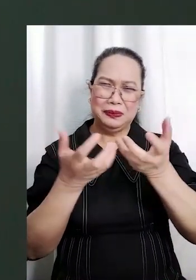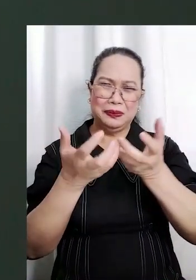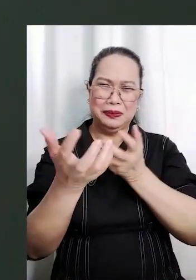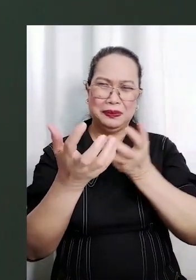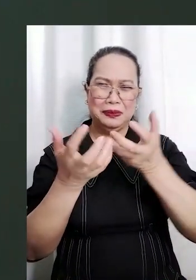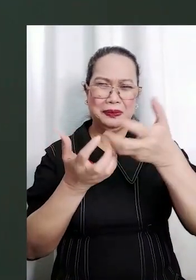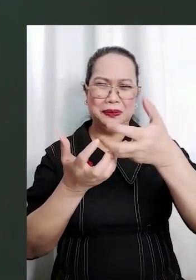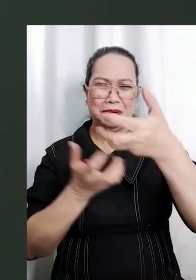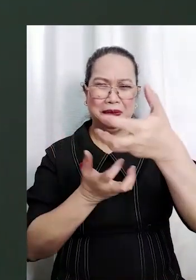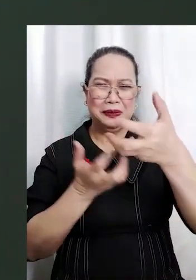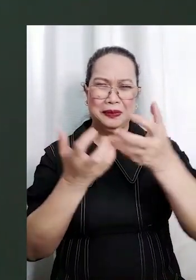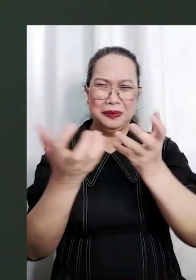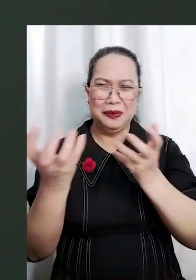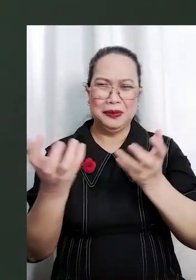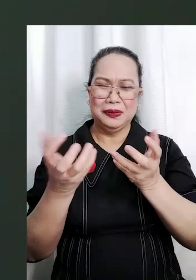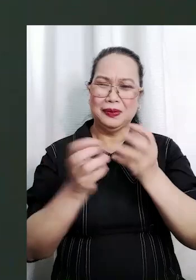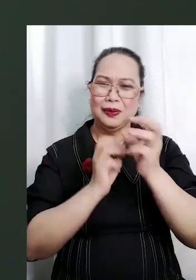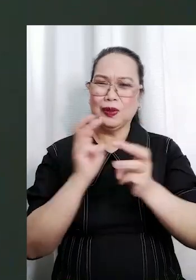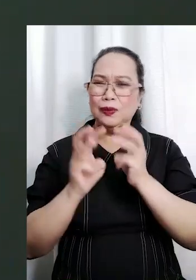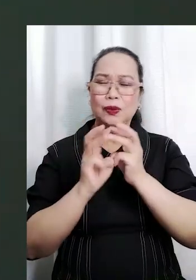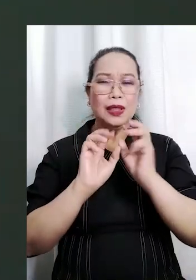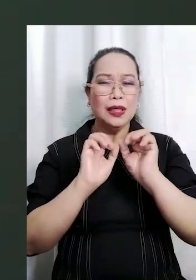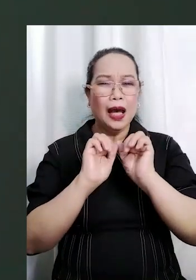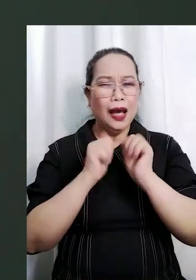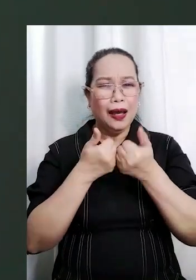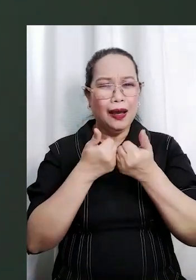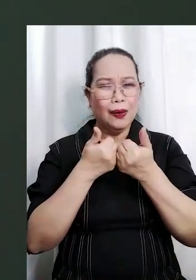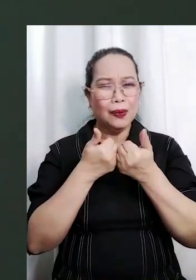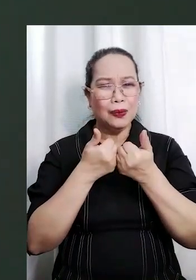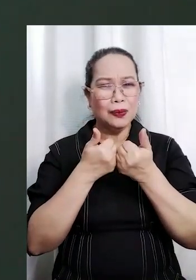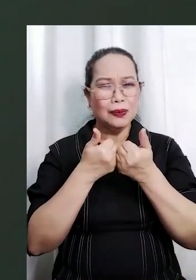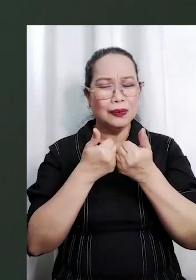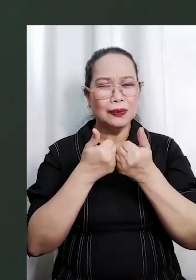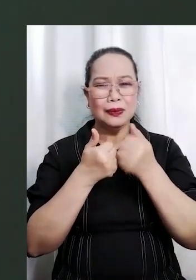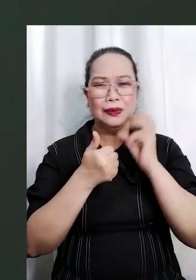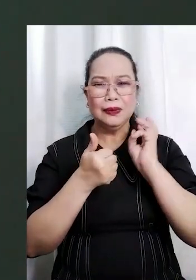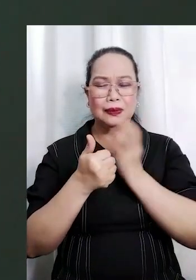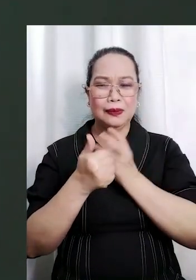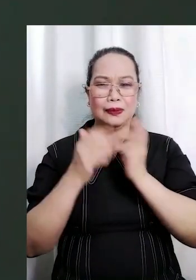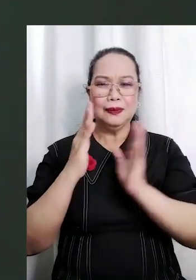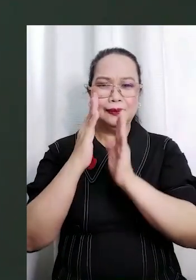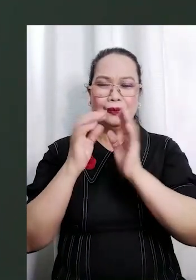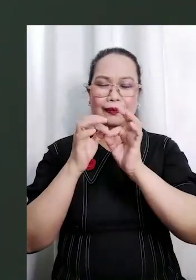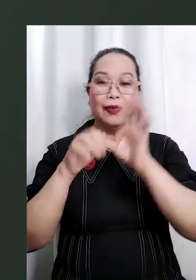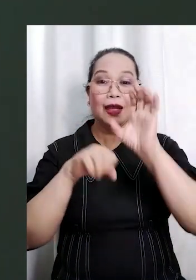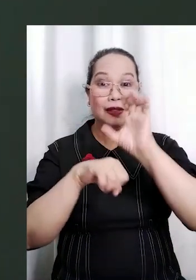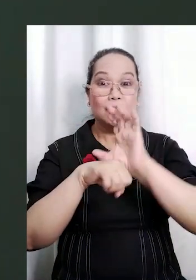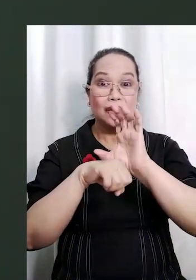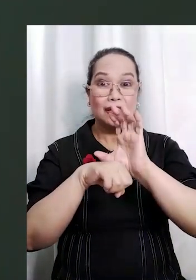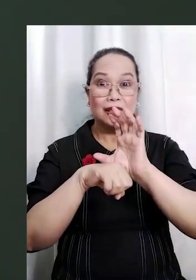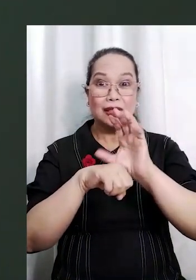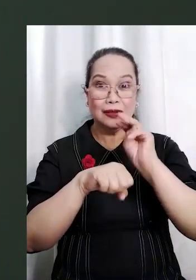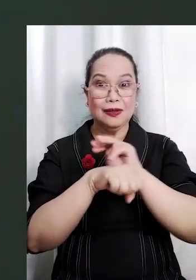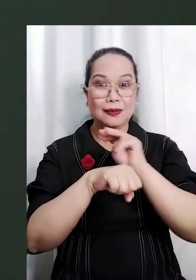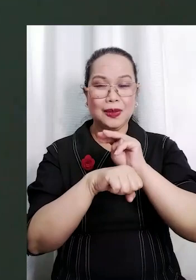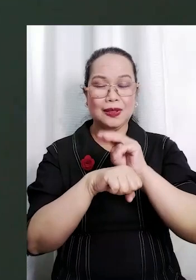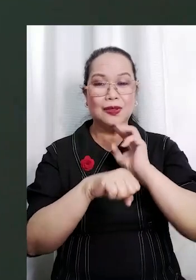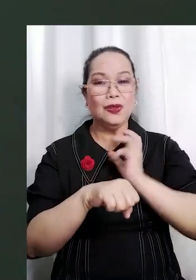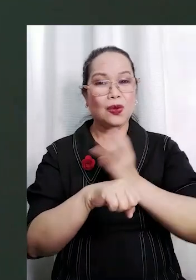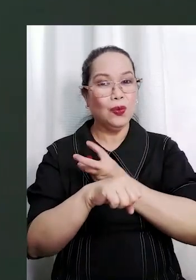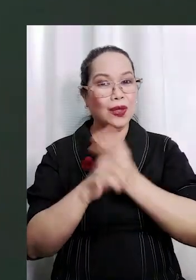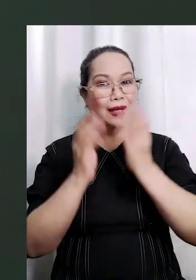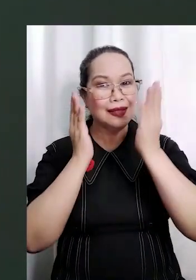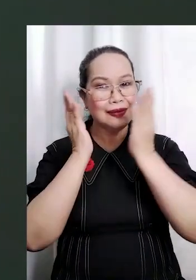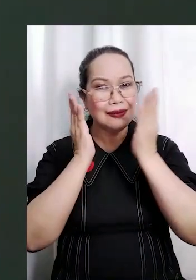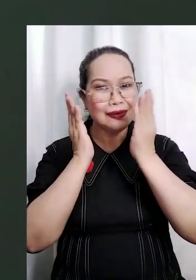ang ating mundo. So how do we engage a world like that? We are a church on a mission. We are a